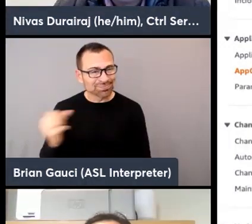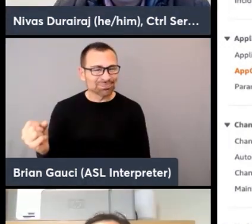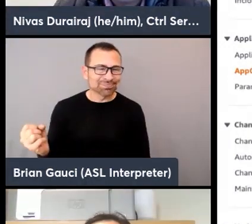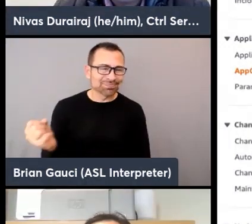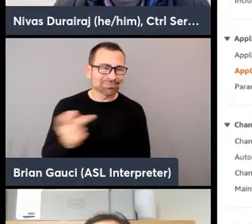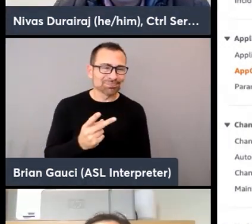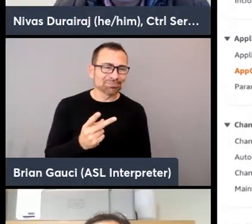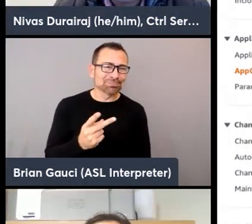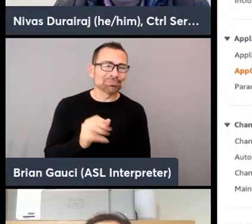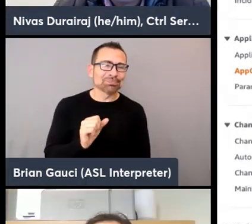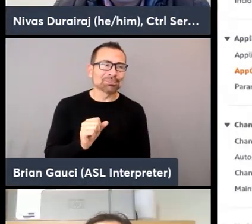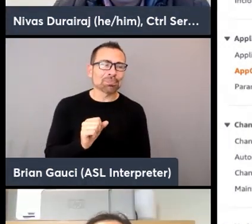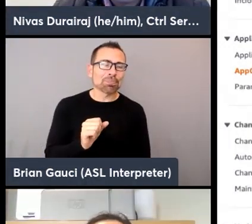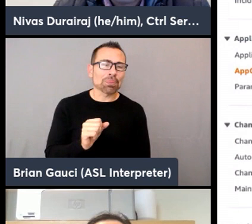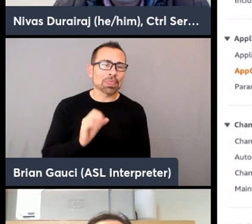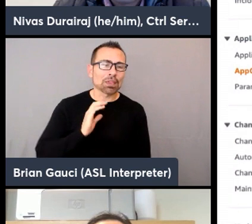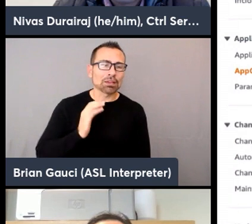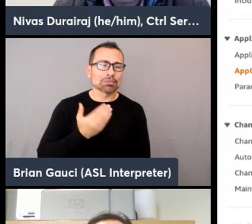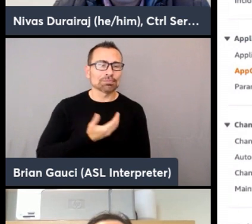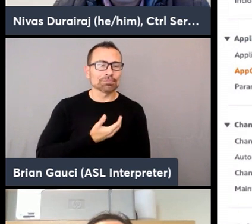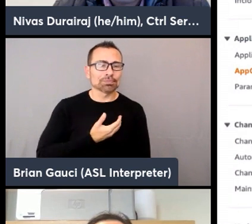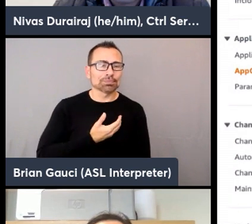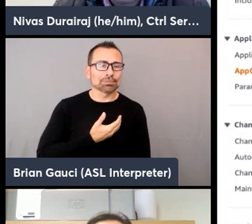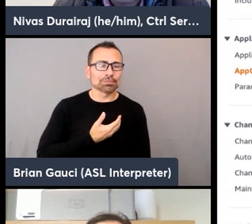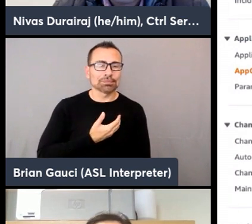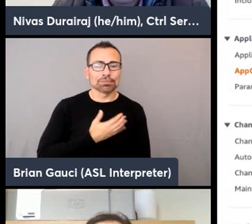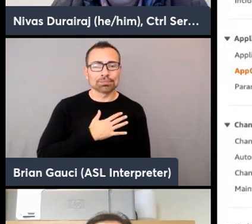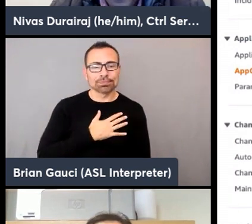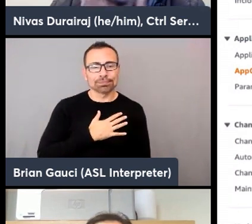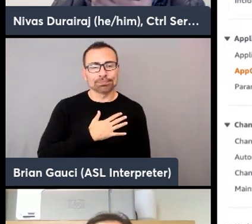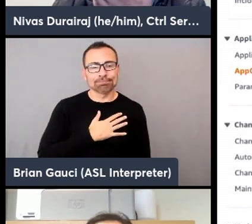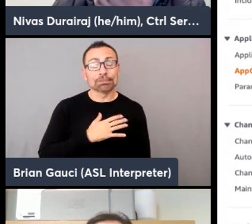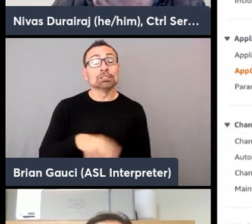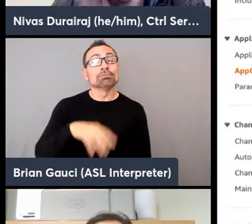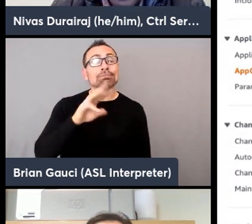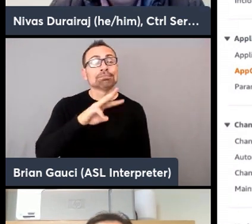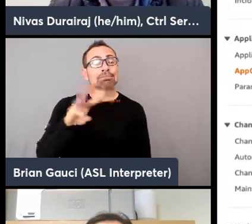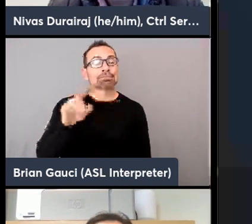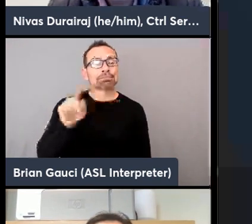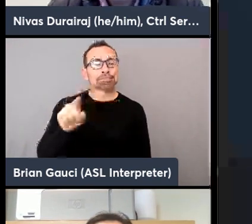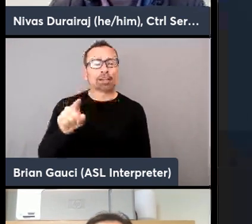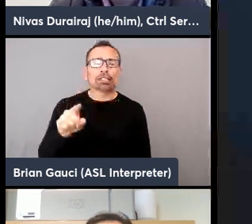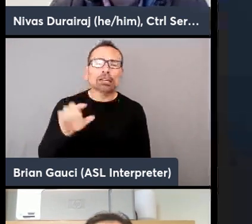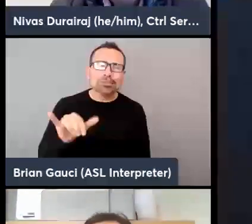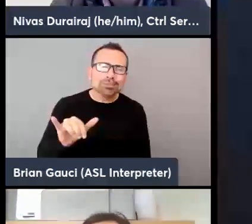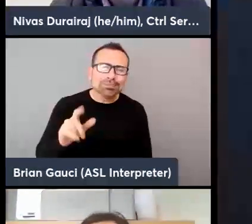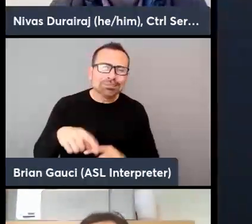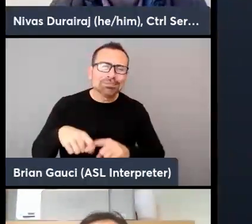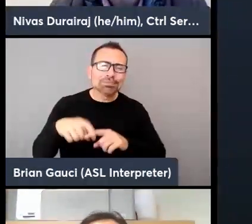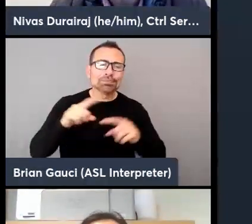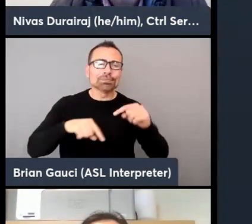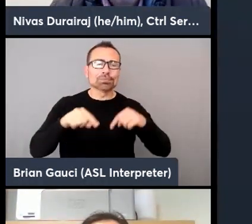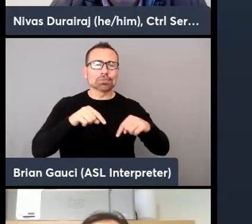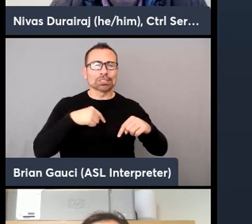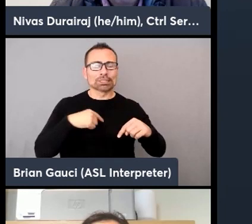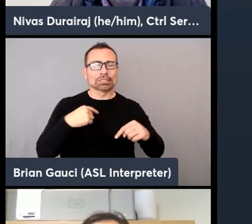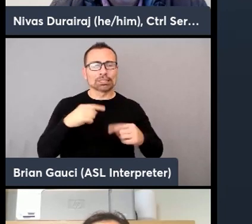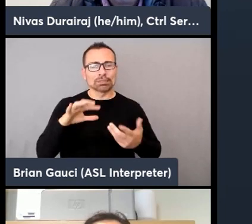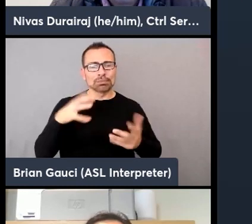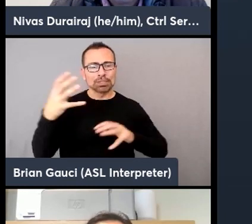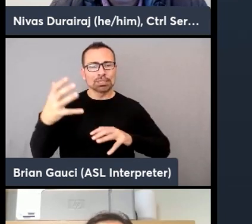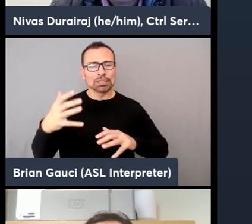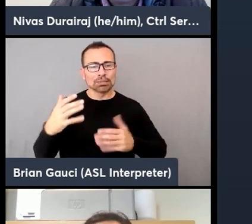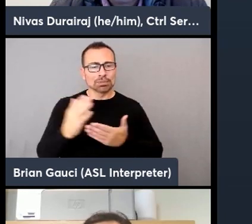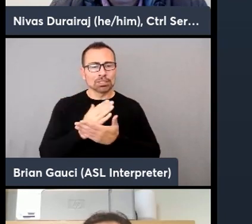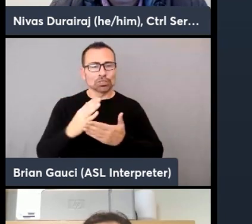to our website here. Oh, wait, sorry. I'm messing up this screen share.